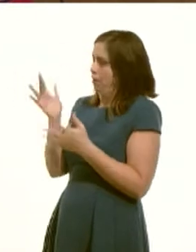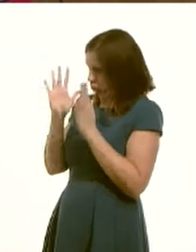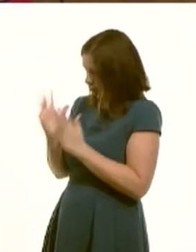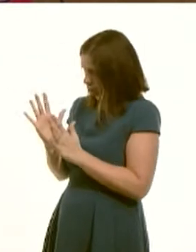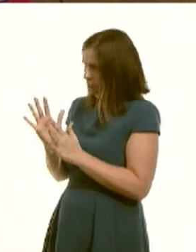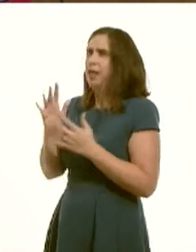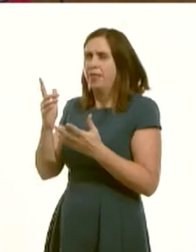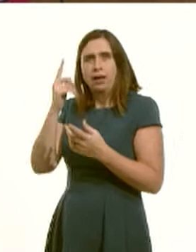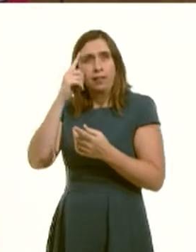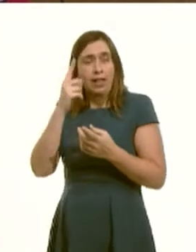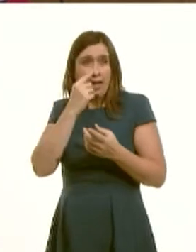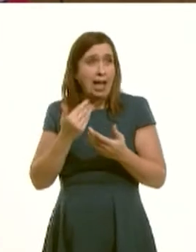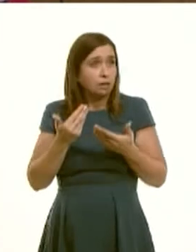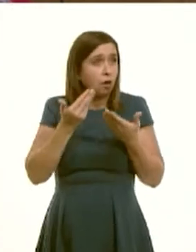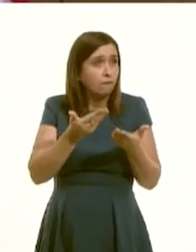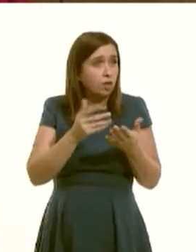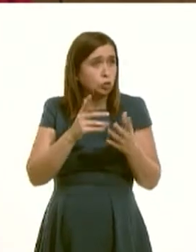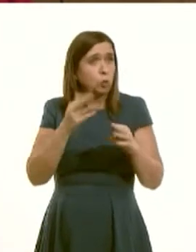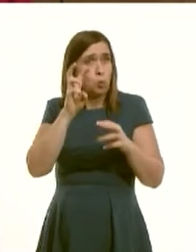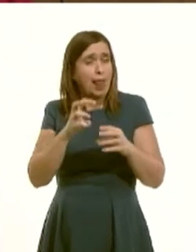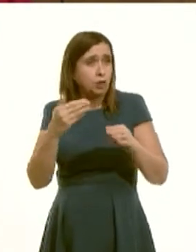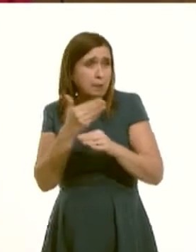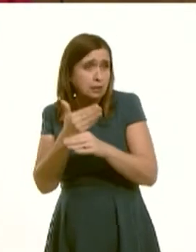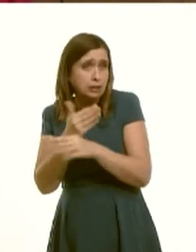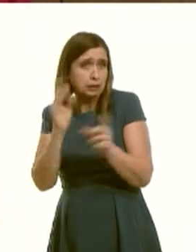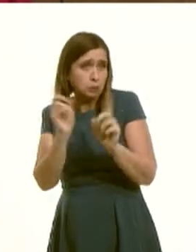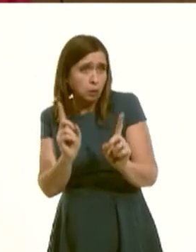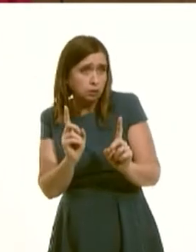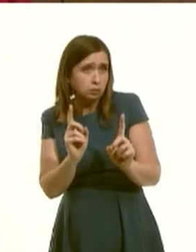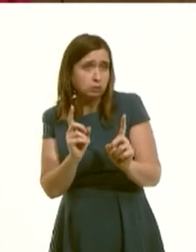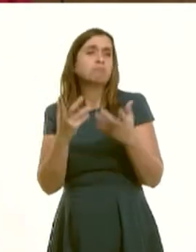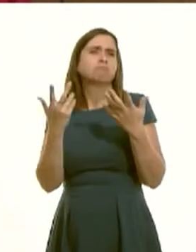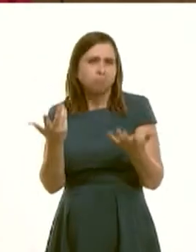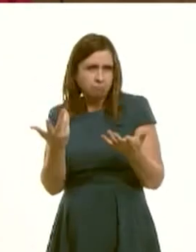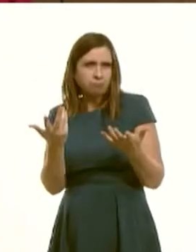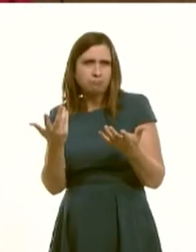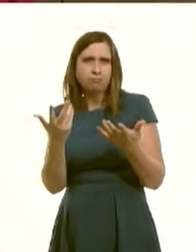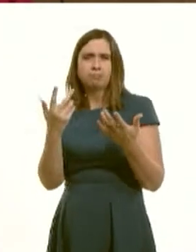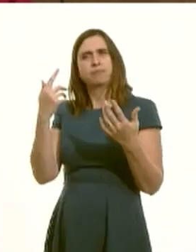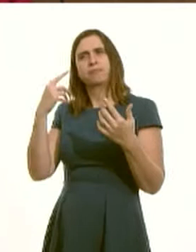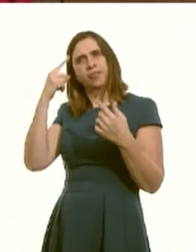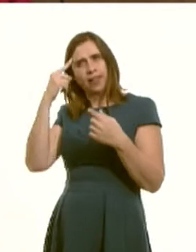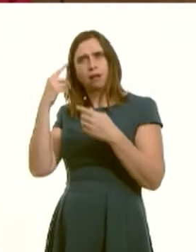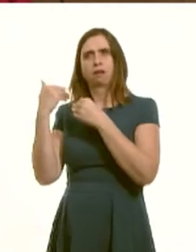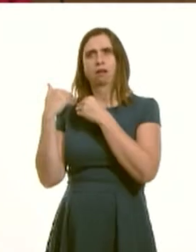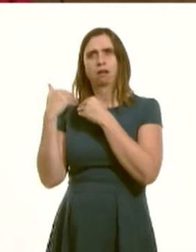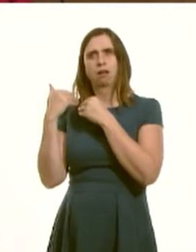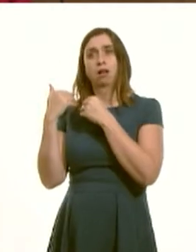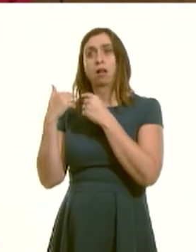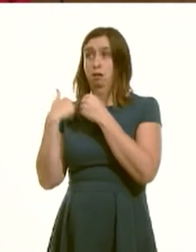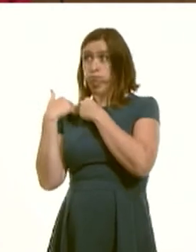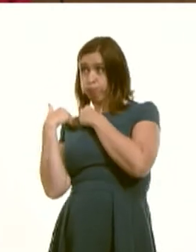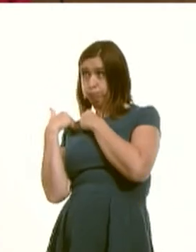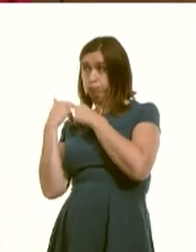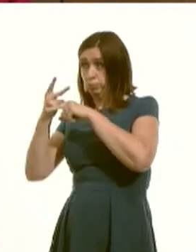offer to Welsh businesses, while at the same time not taking on board a significant liability which at this